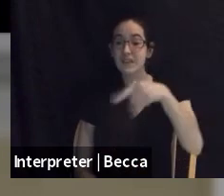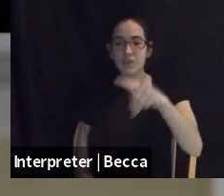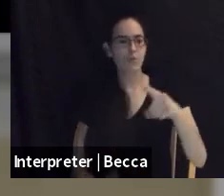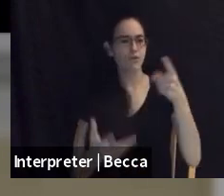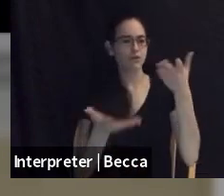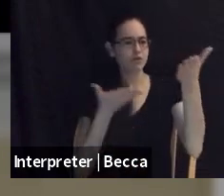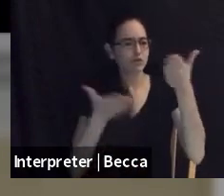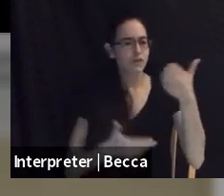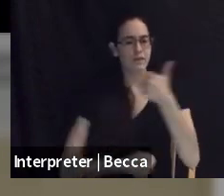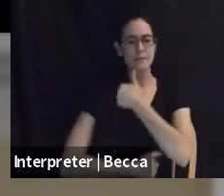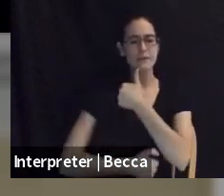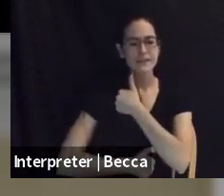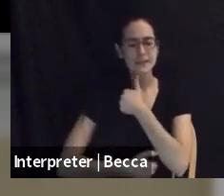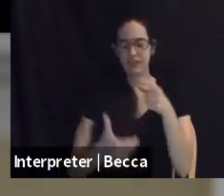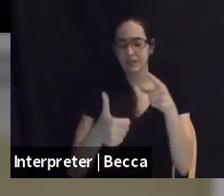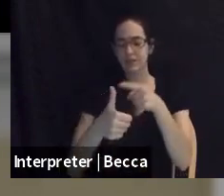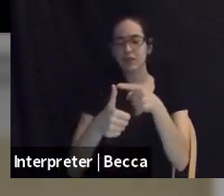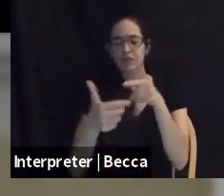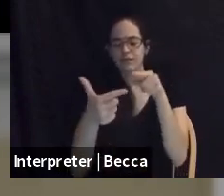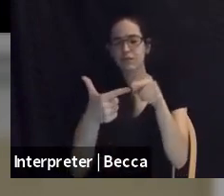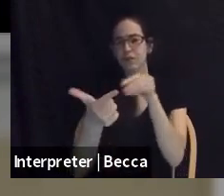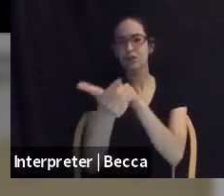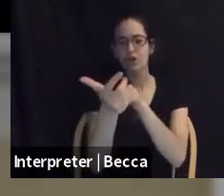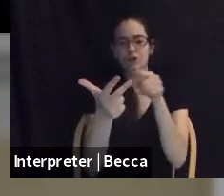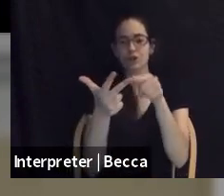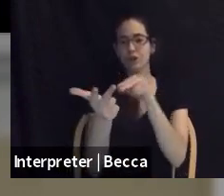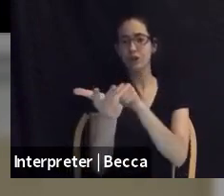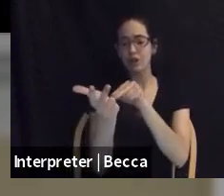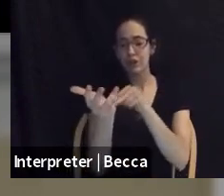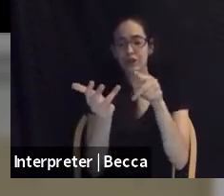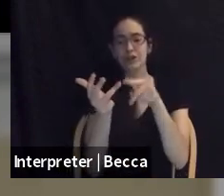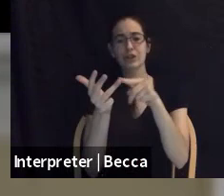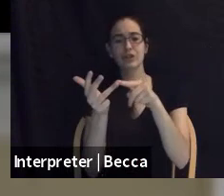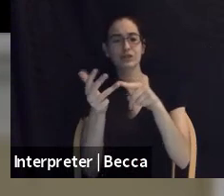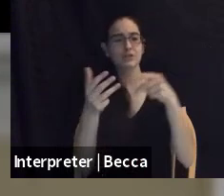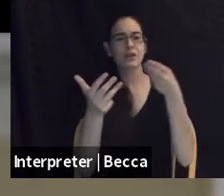a nurse, a teacher, a school bus driver, a grocery store clerk,